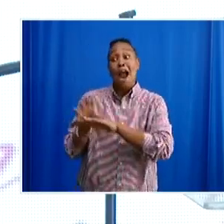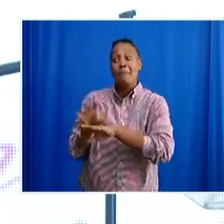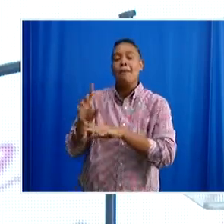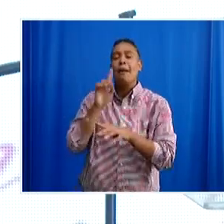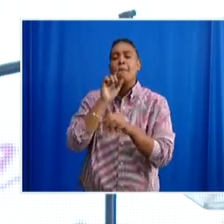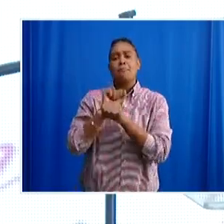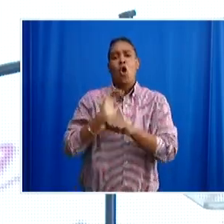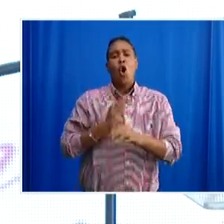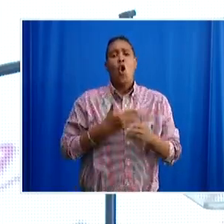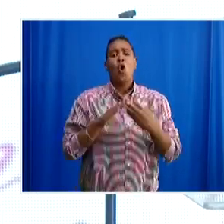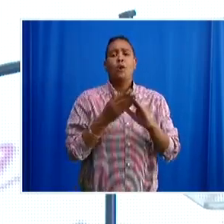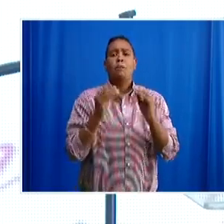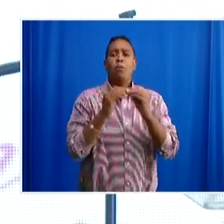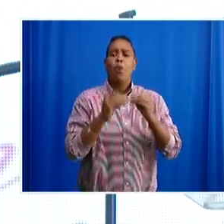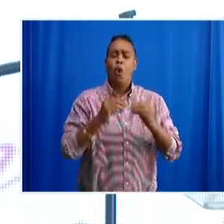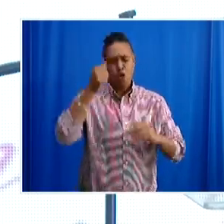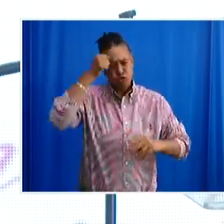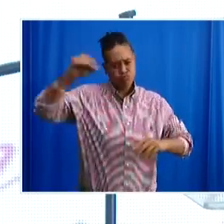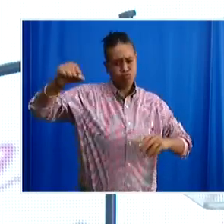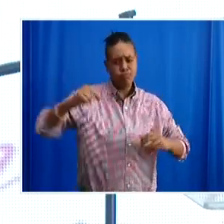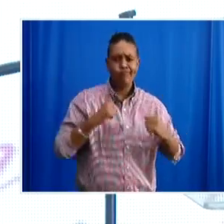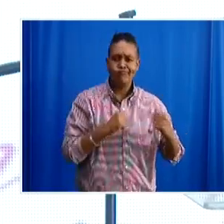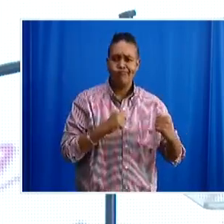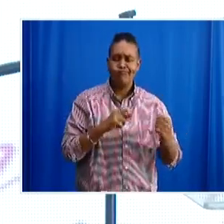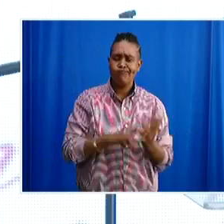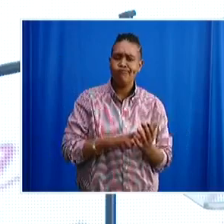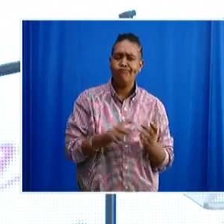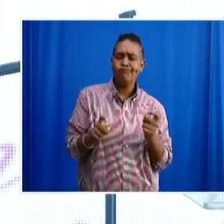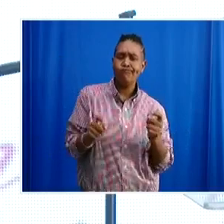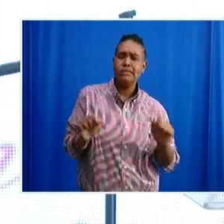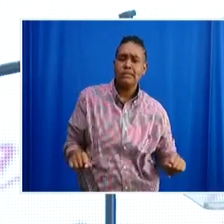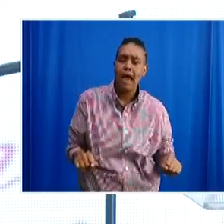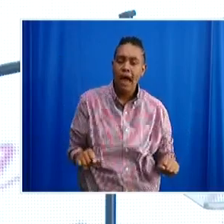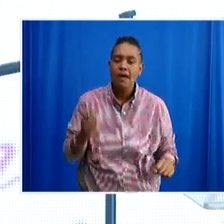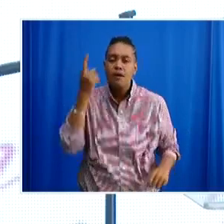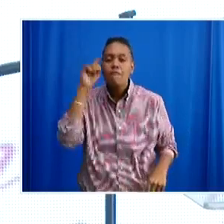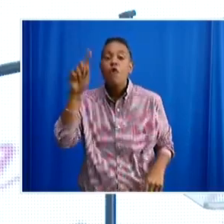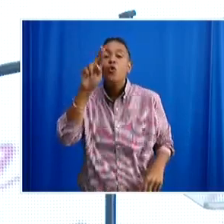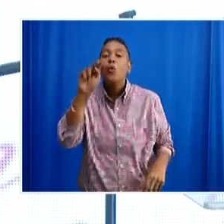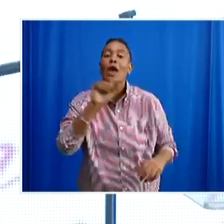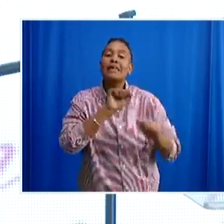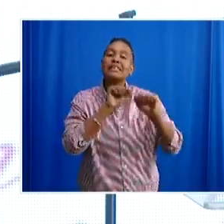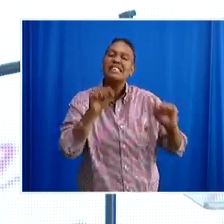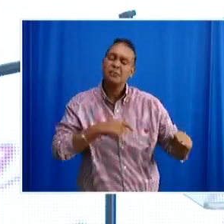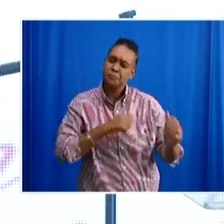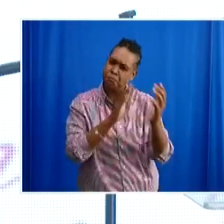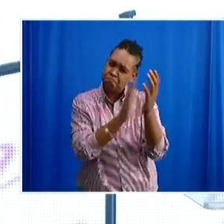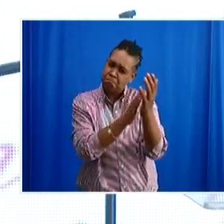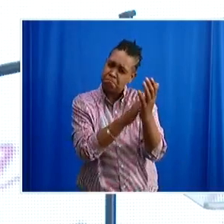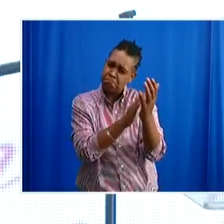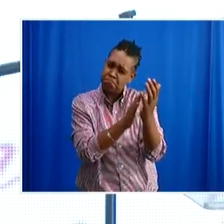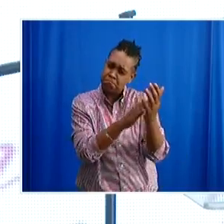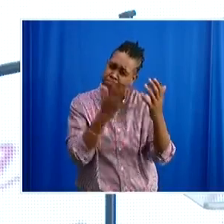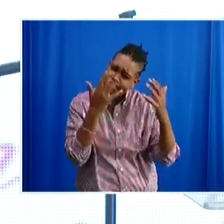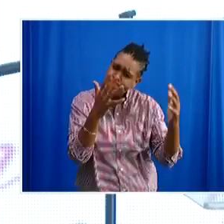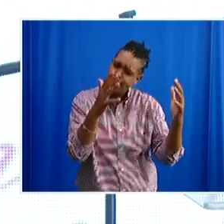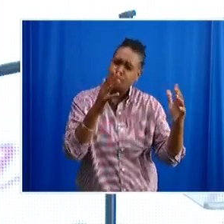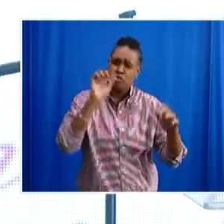resilient. Finally, on behalf of the UN system, I commend the government of Jamaica for